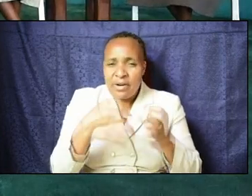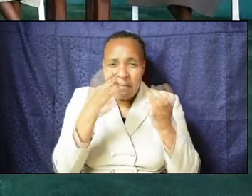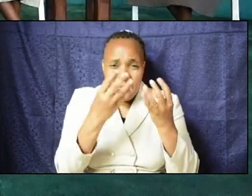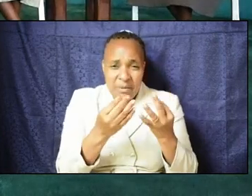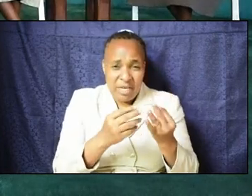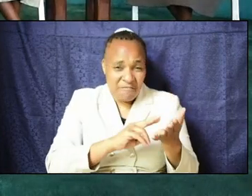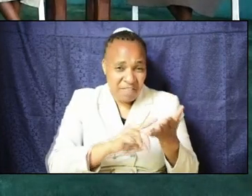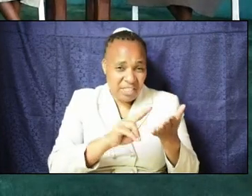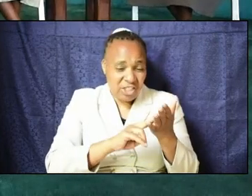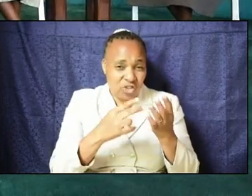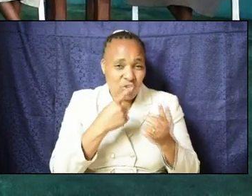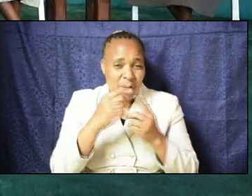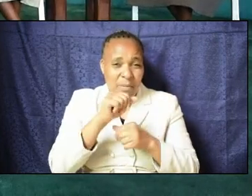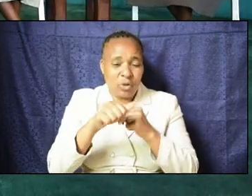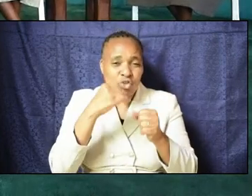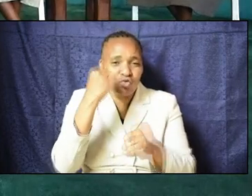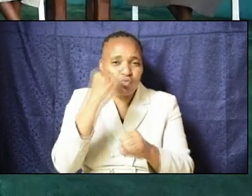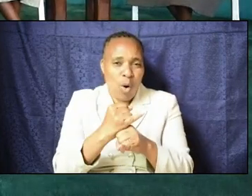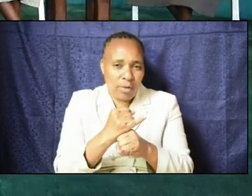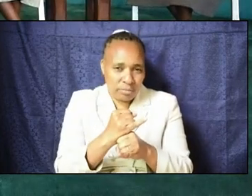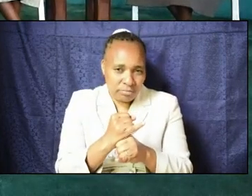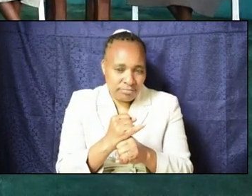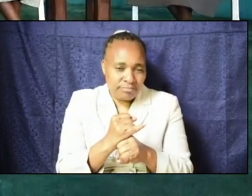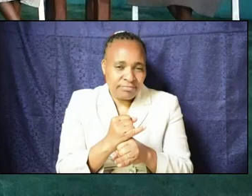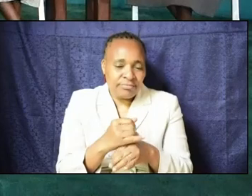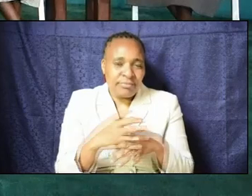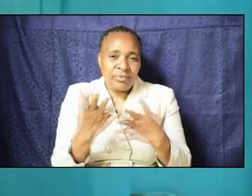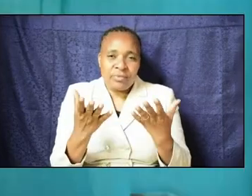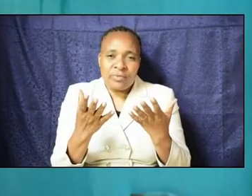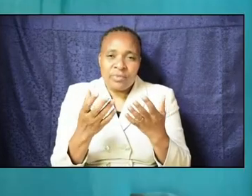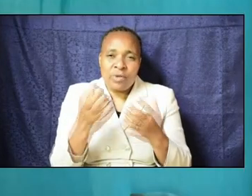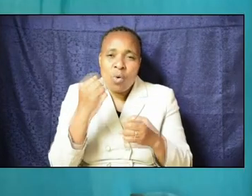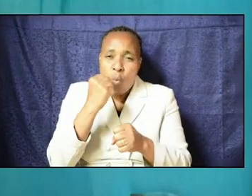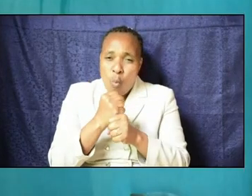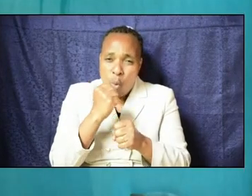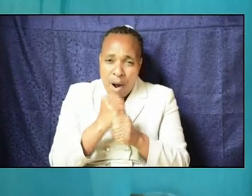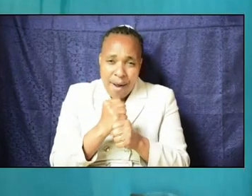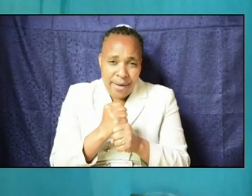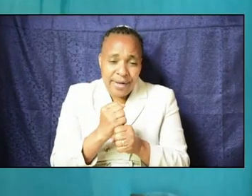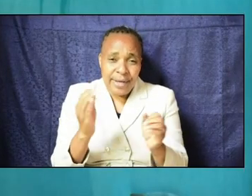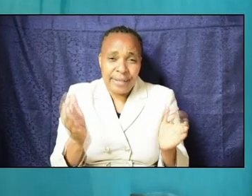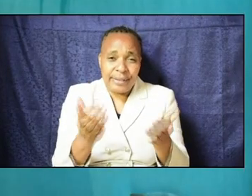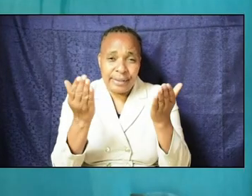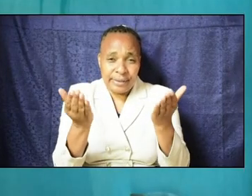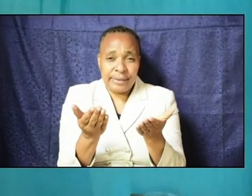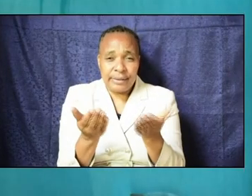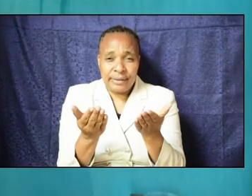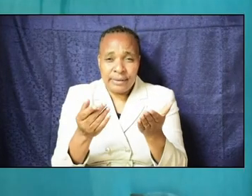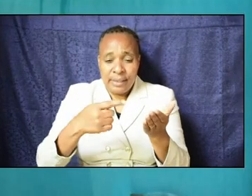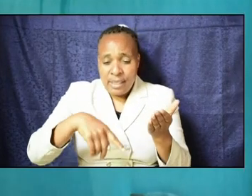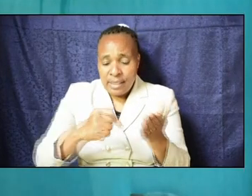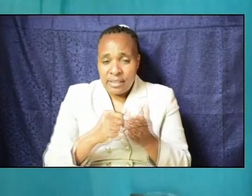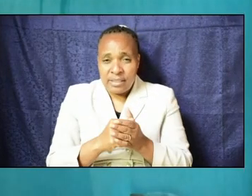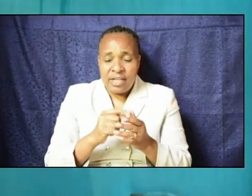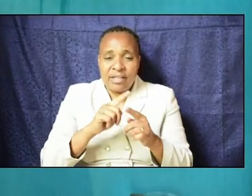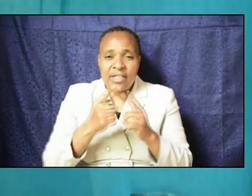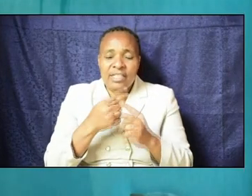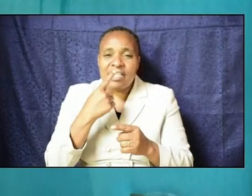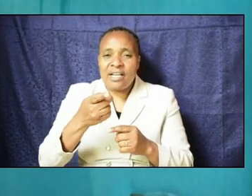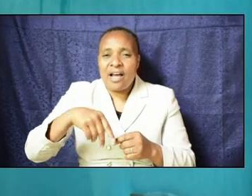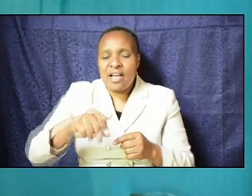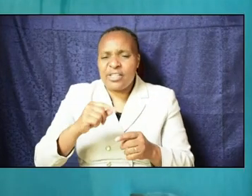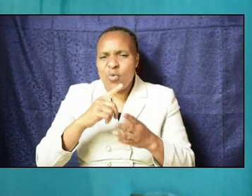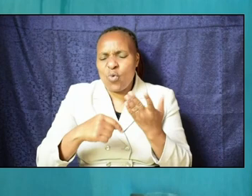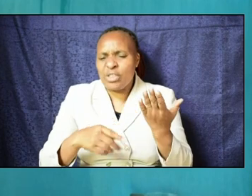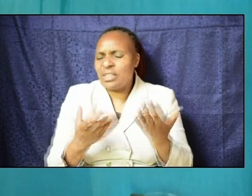verses that talk about work, that encourage us to work, and also that tell us what are the